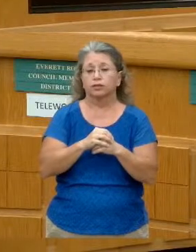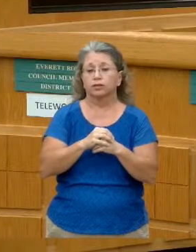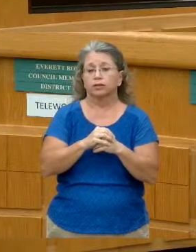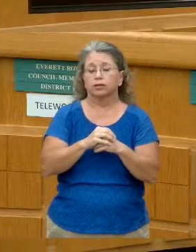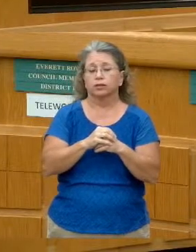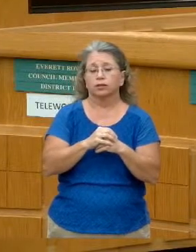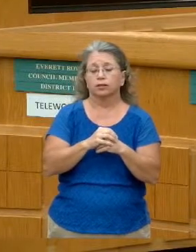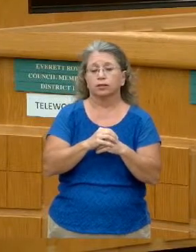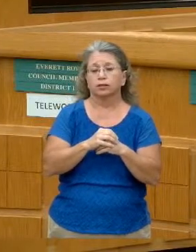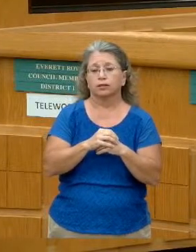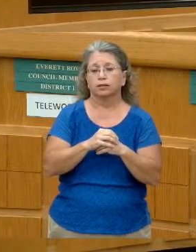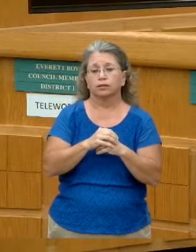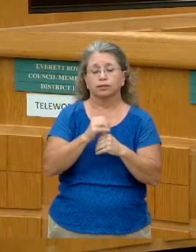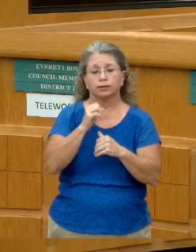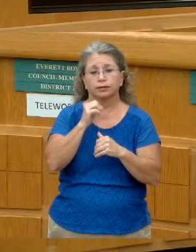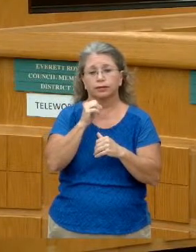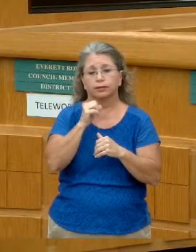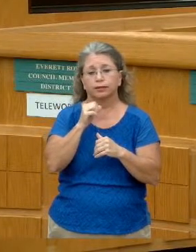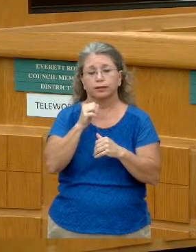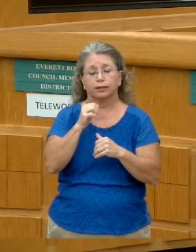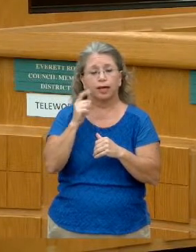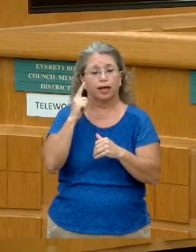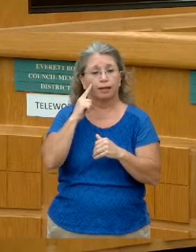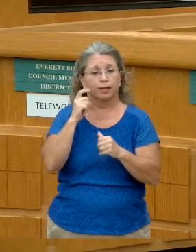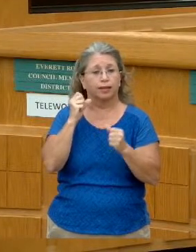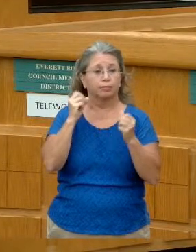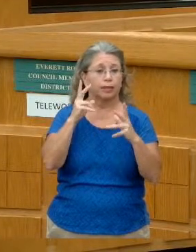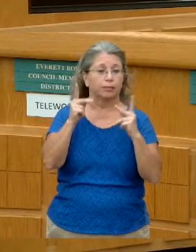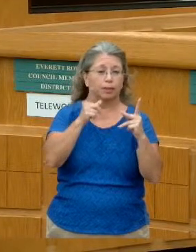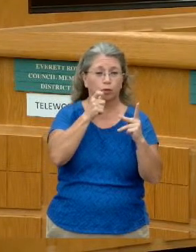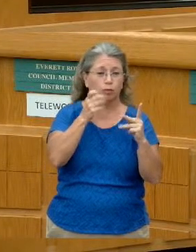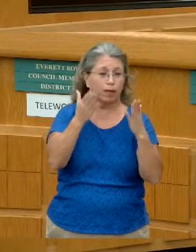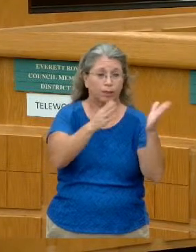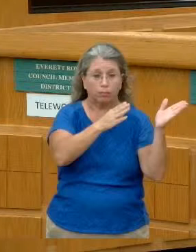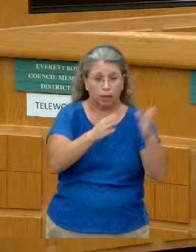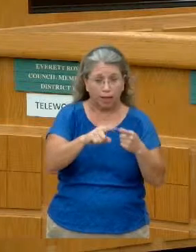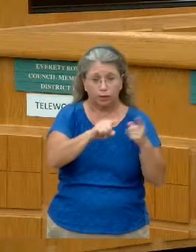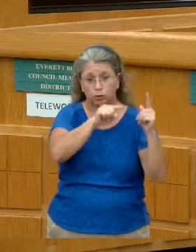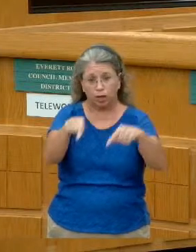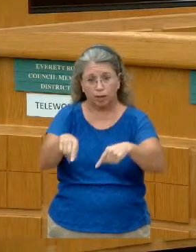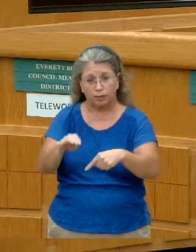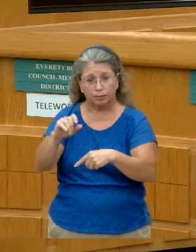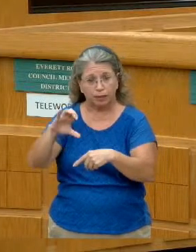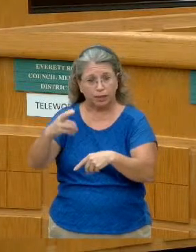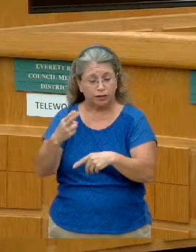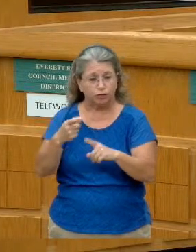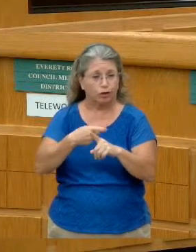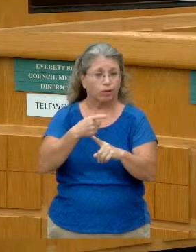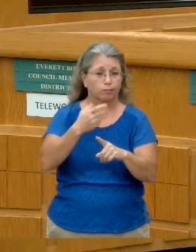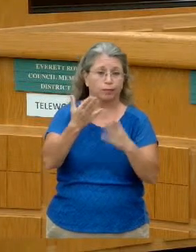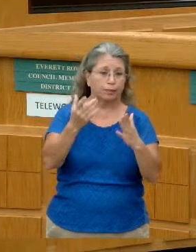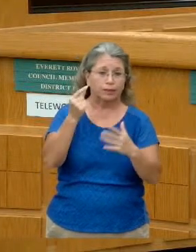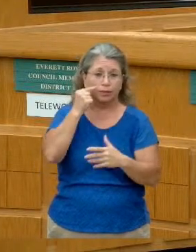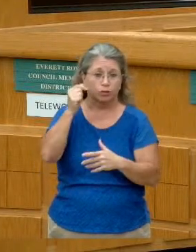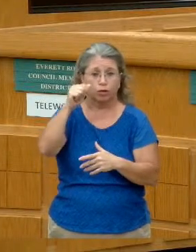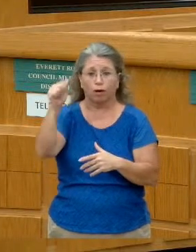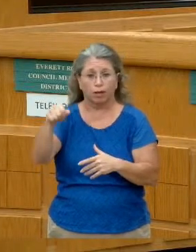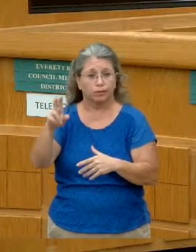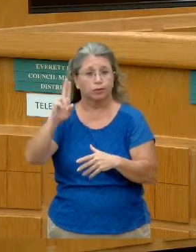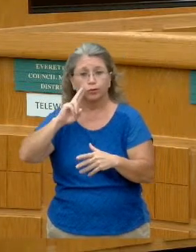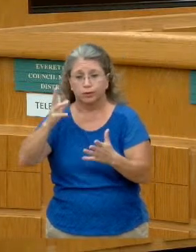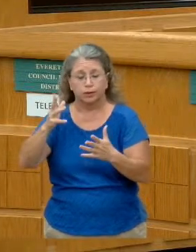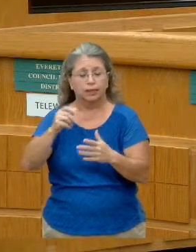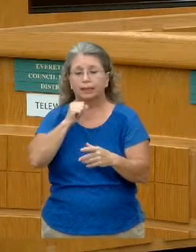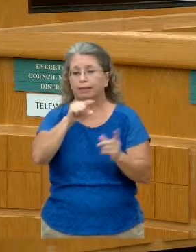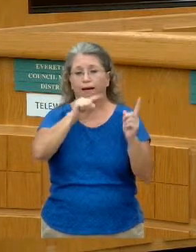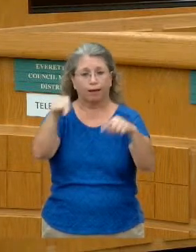those I think that were planning to come to the beach didn't, from San Antonio and Austin and Houston. And so it works. We